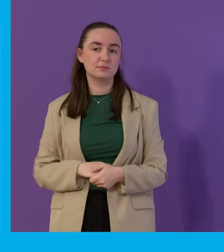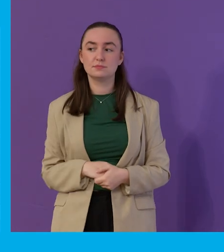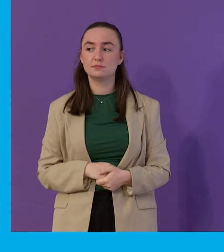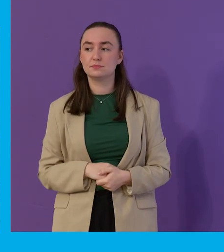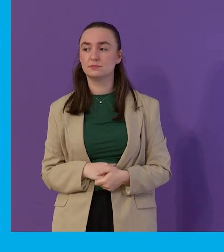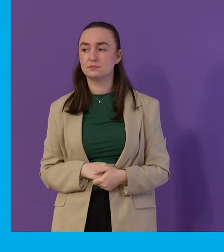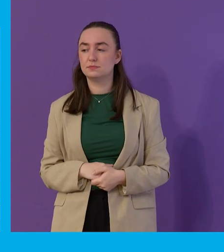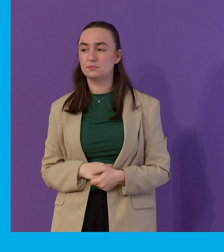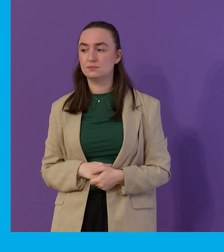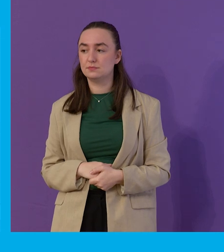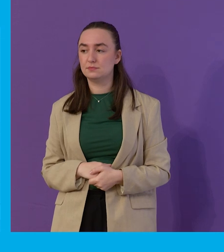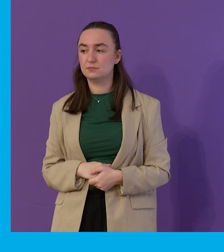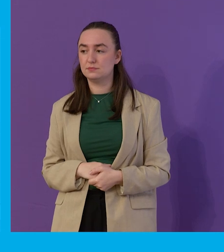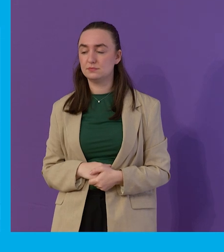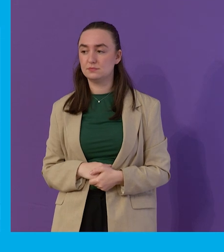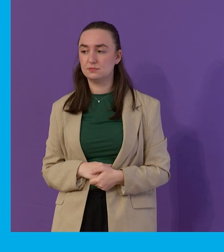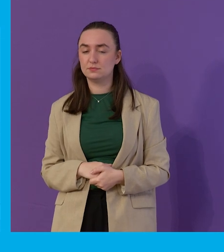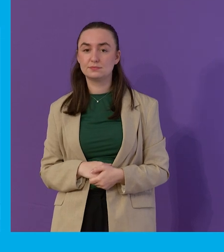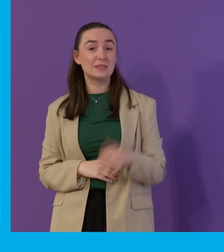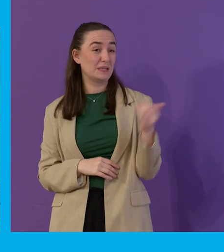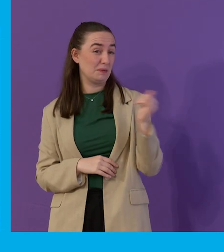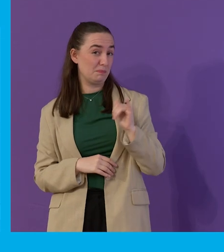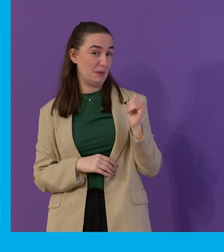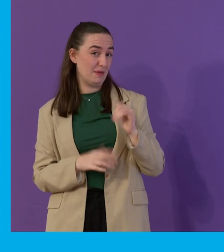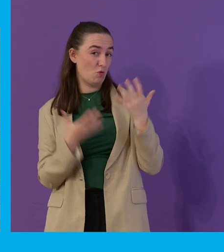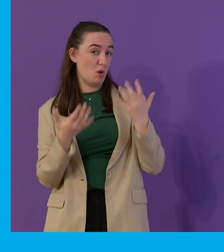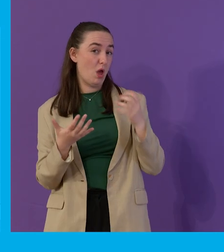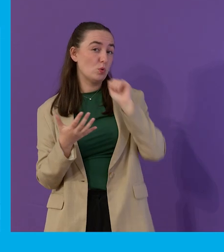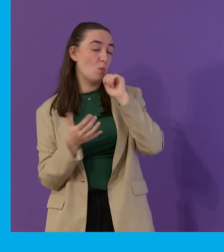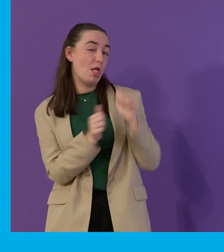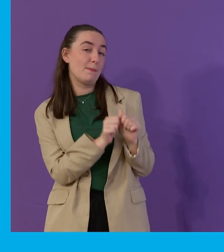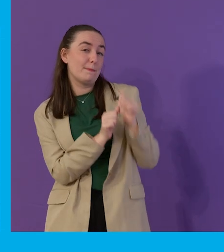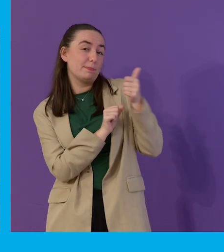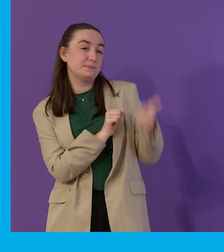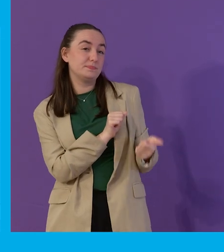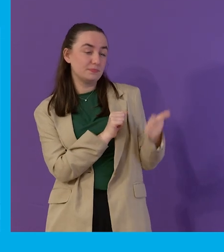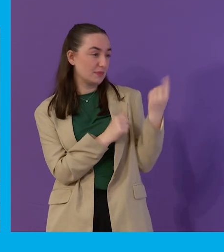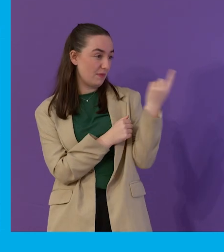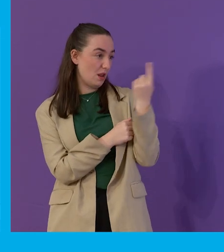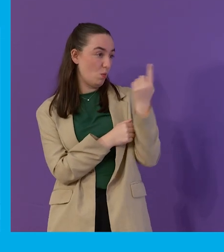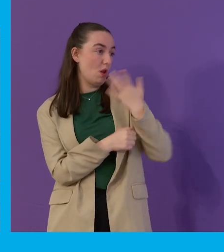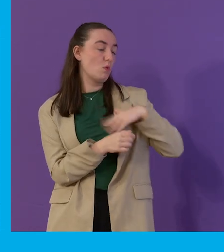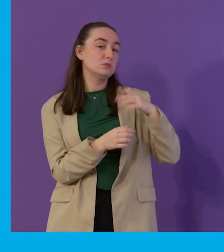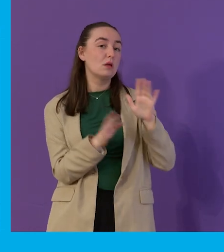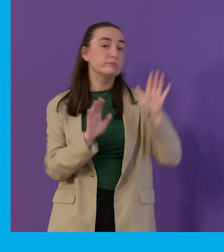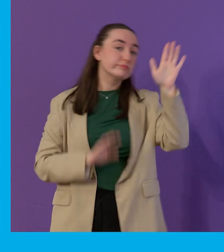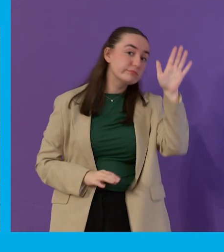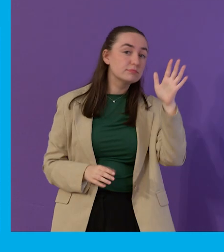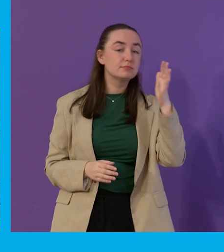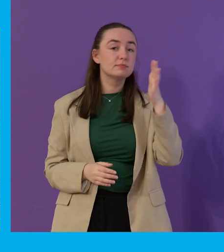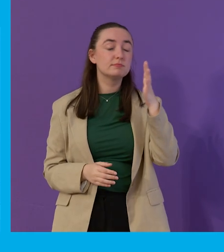that would be good. And maybe in the meantime, we go to someone else, if anyone else wants to. I mean, I